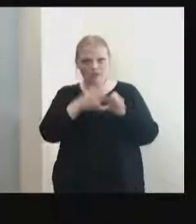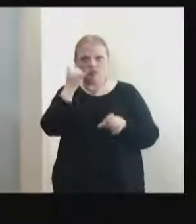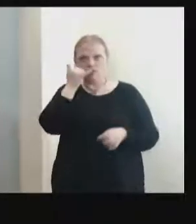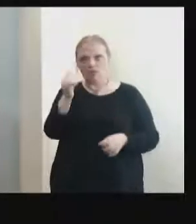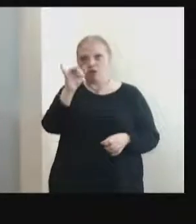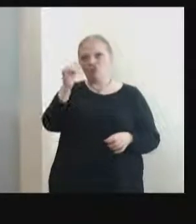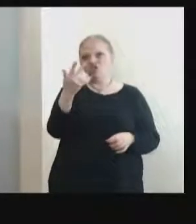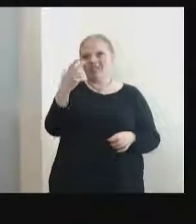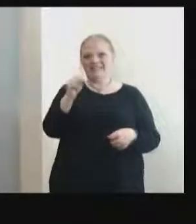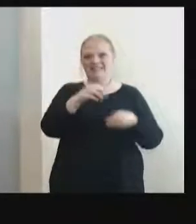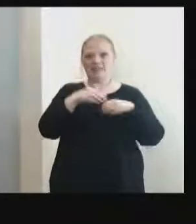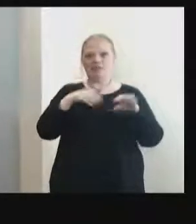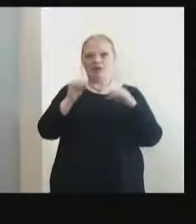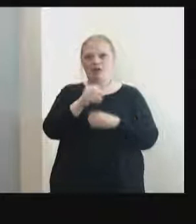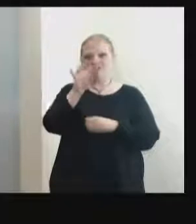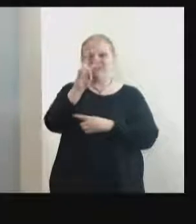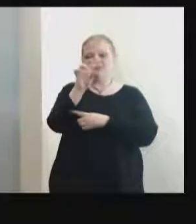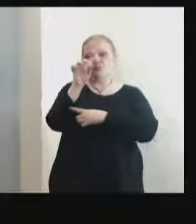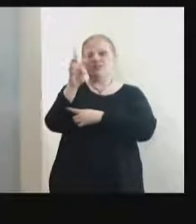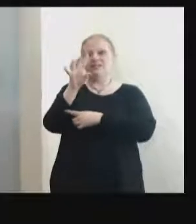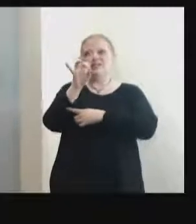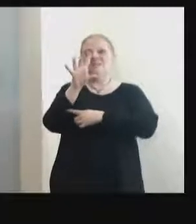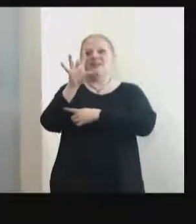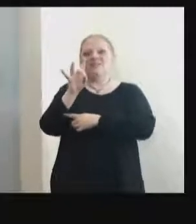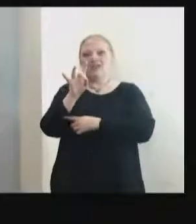Jason Hurley of my office at